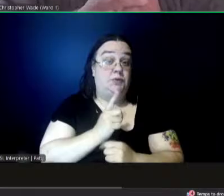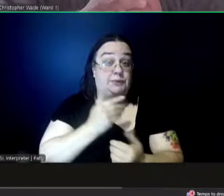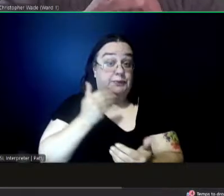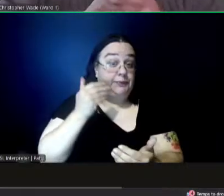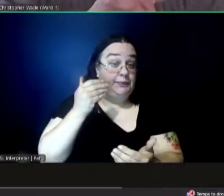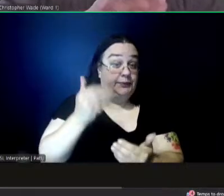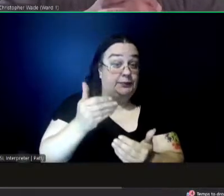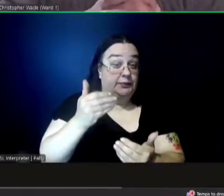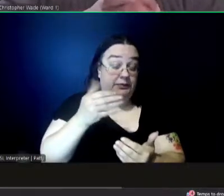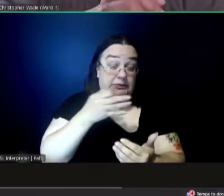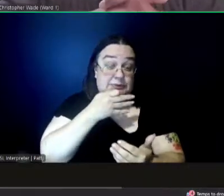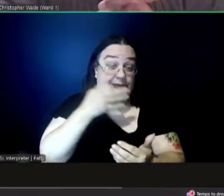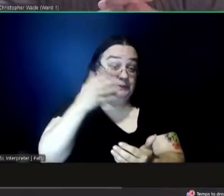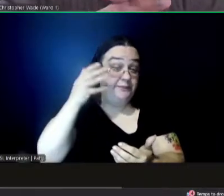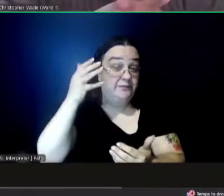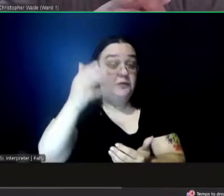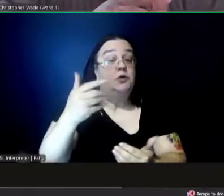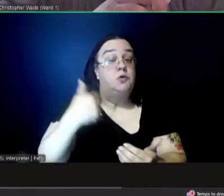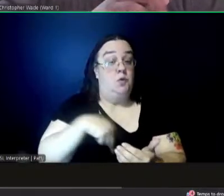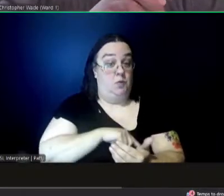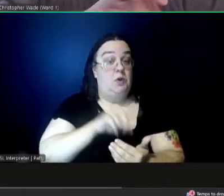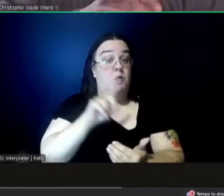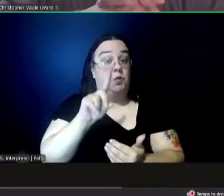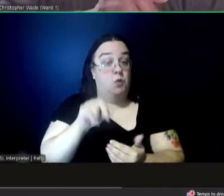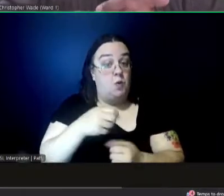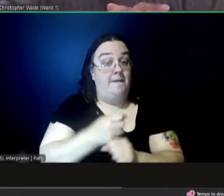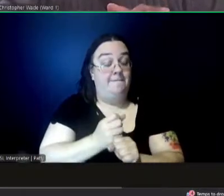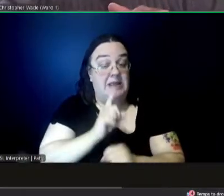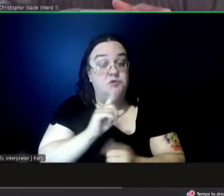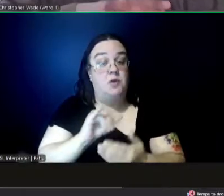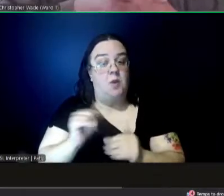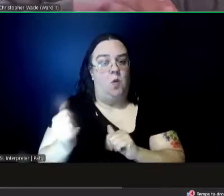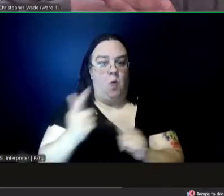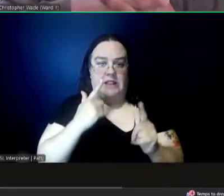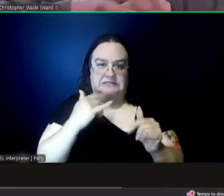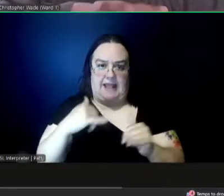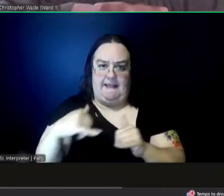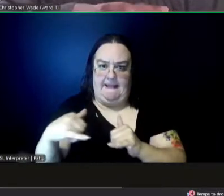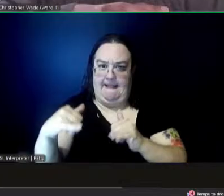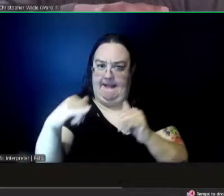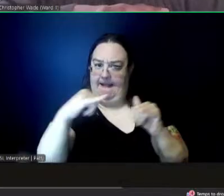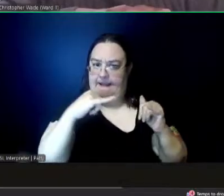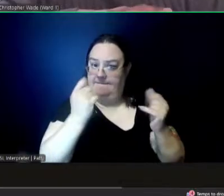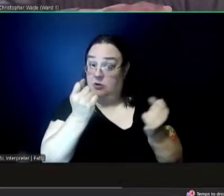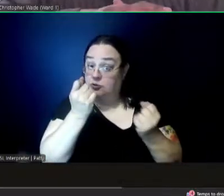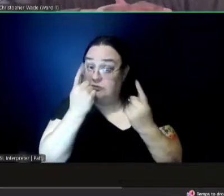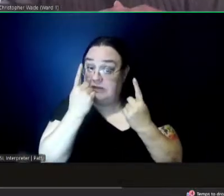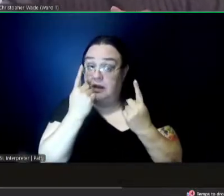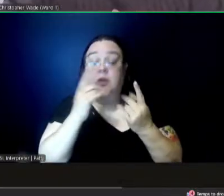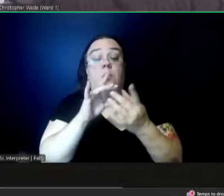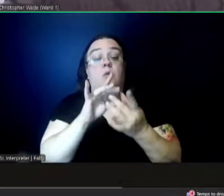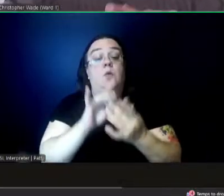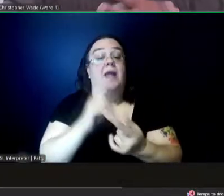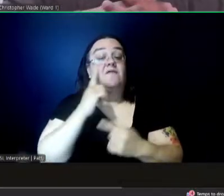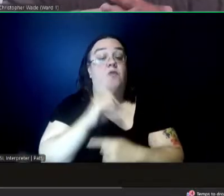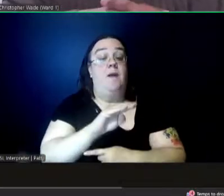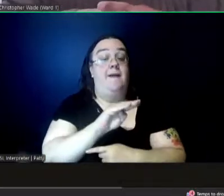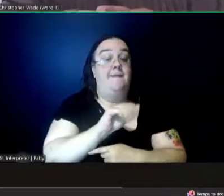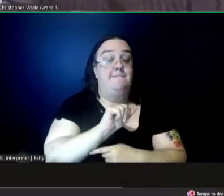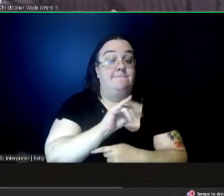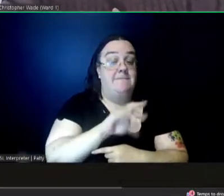that we make sure everyone's on the same page regarding for mayor and council